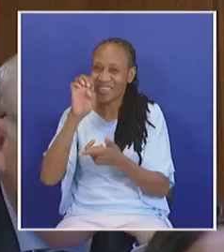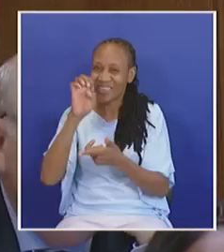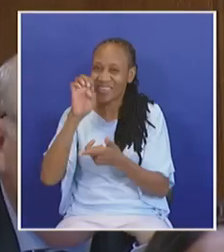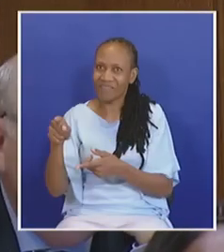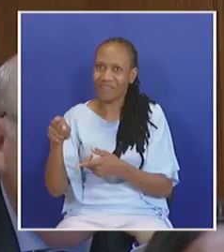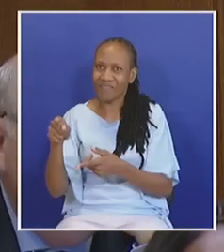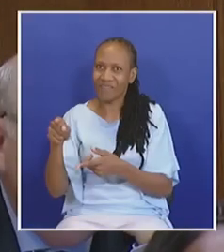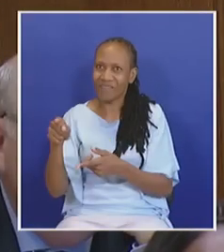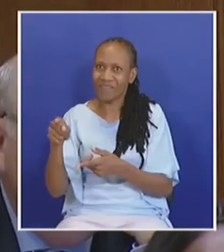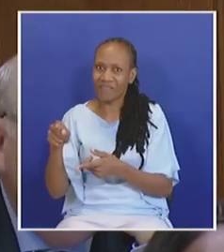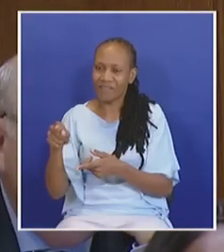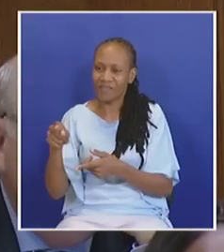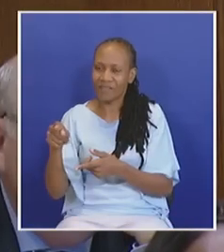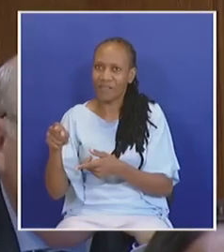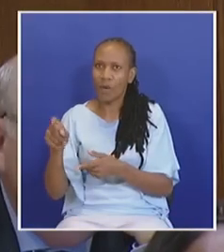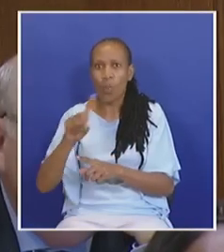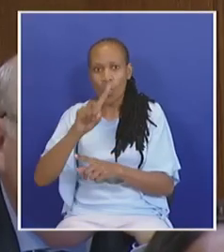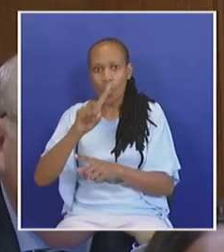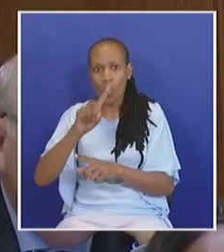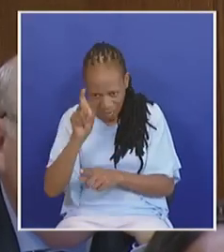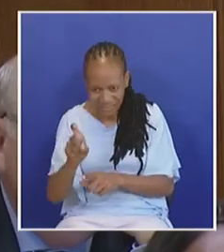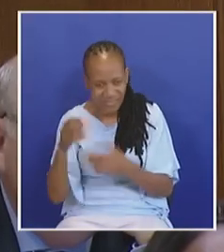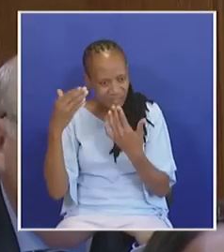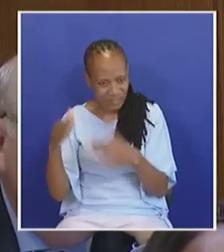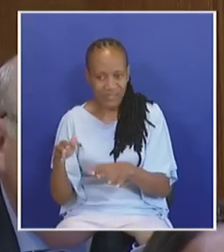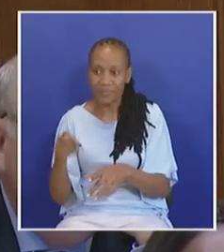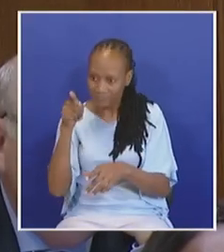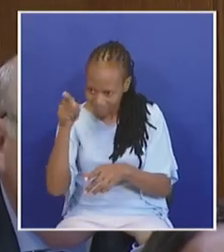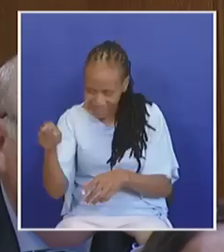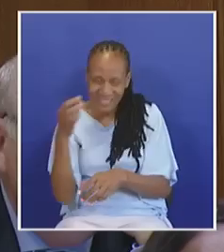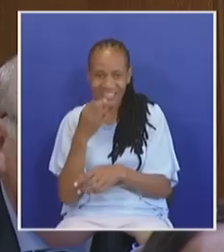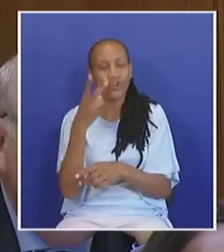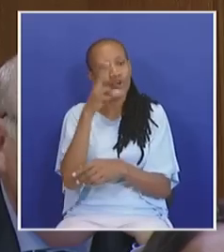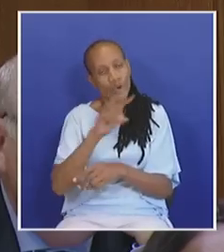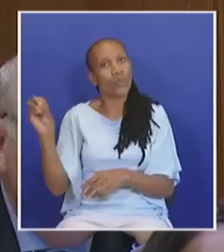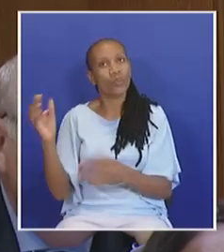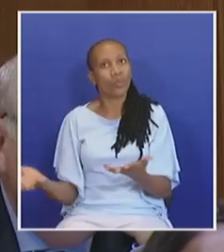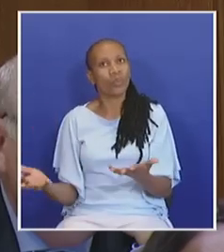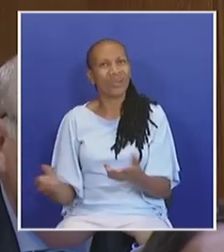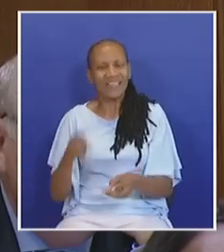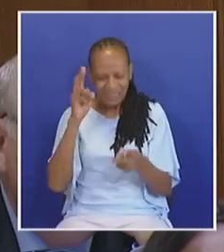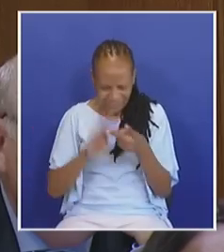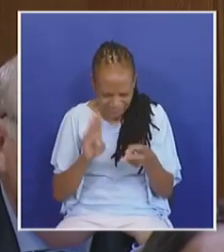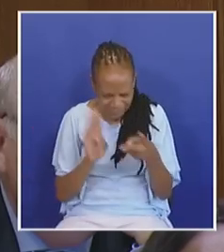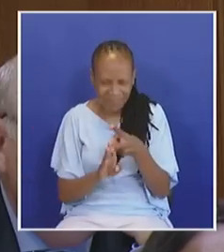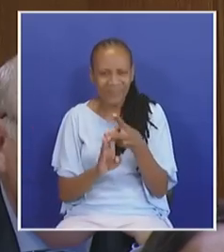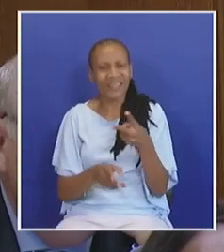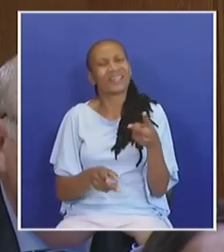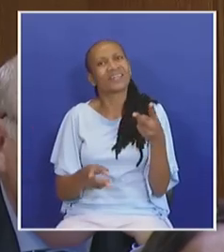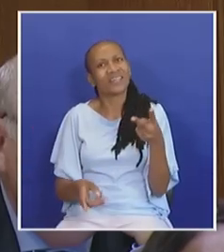question if she uttered those words. She said no. She's then asked for the second